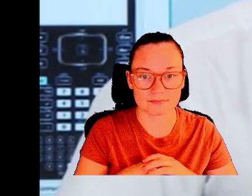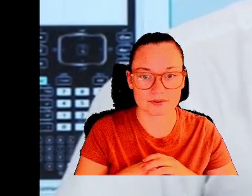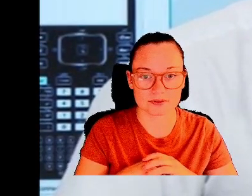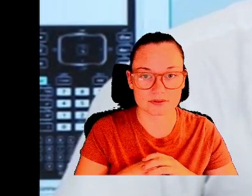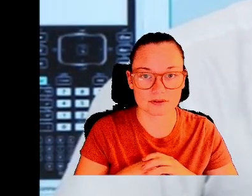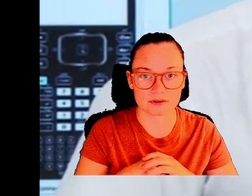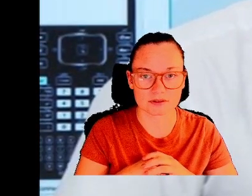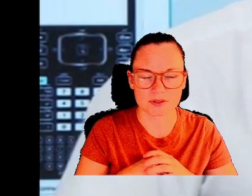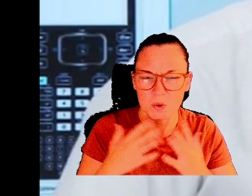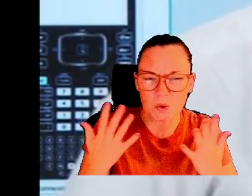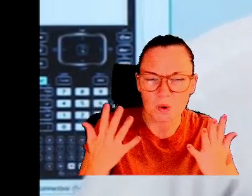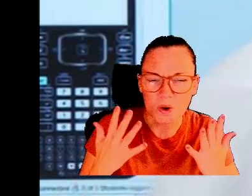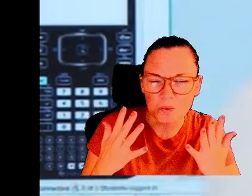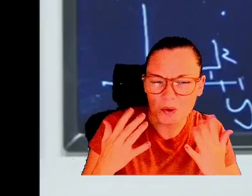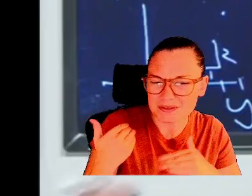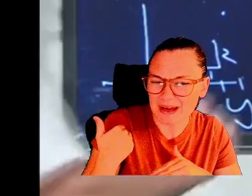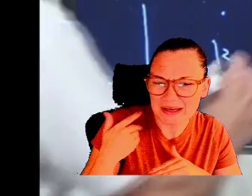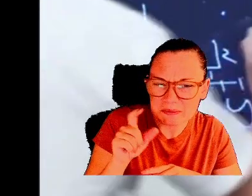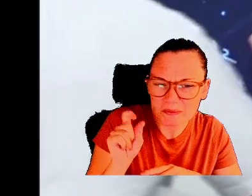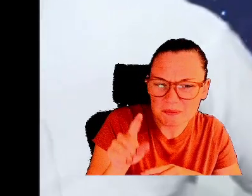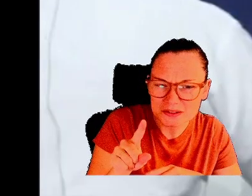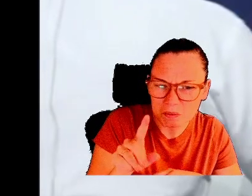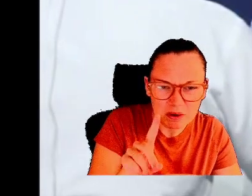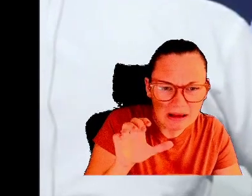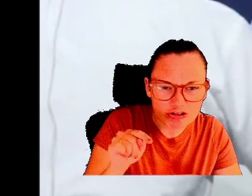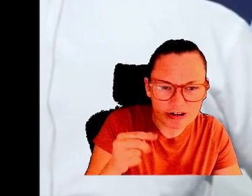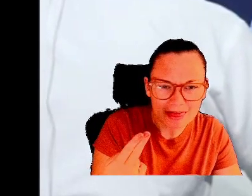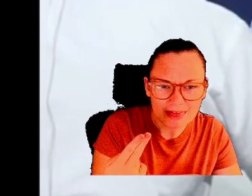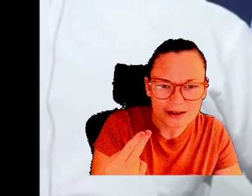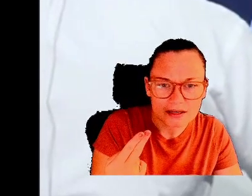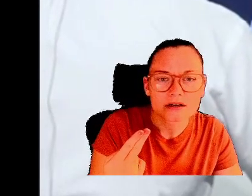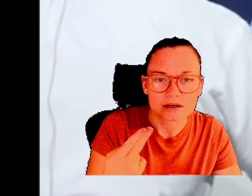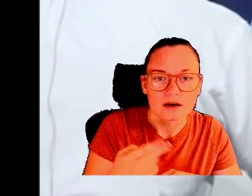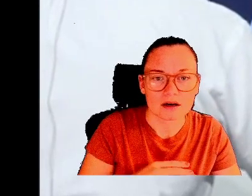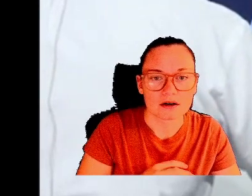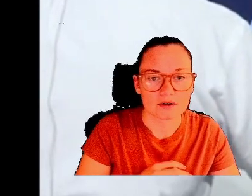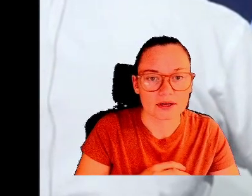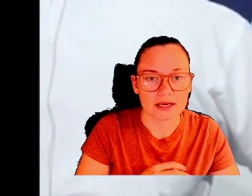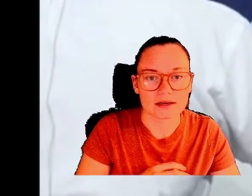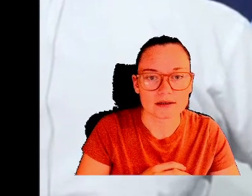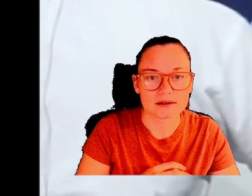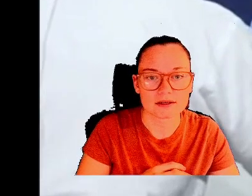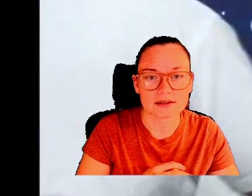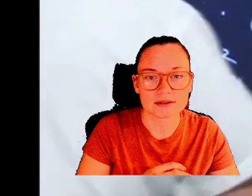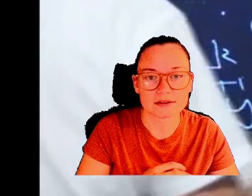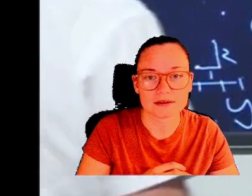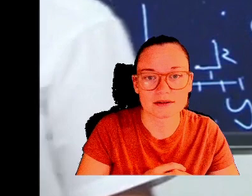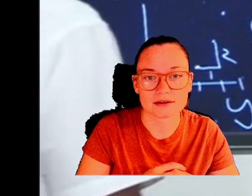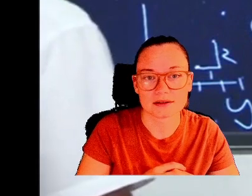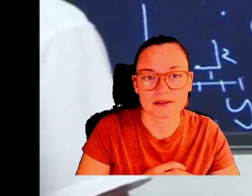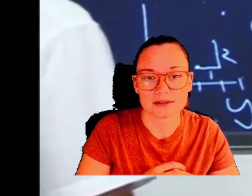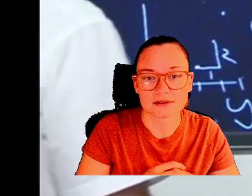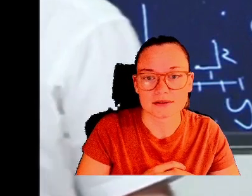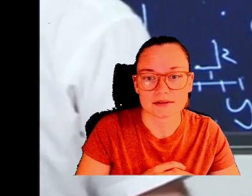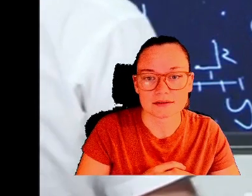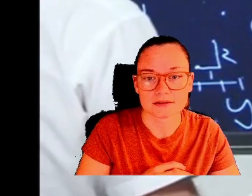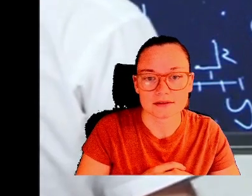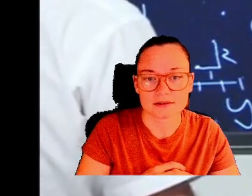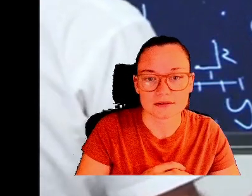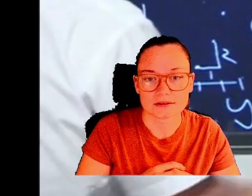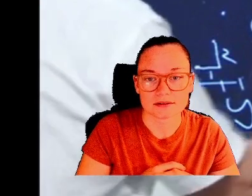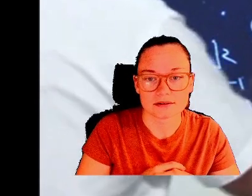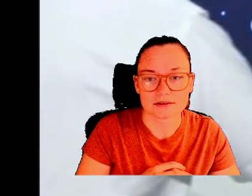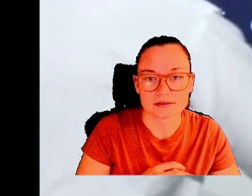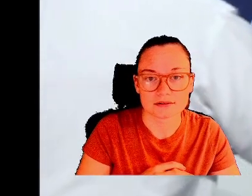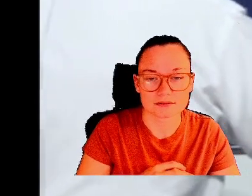the 100th term? So, Becca, what is the 100th term? Be